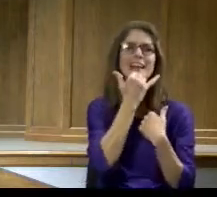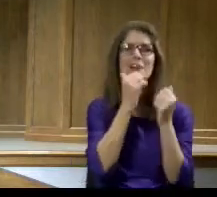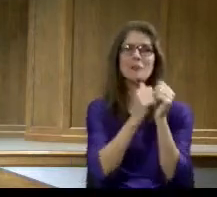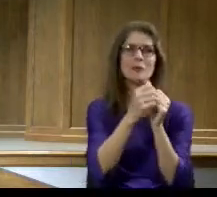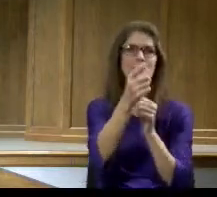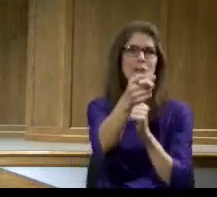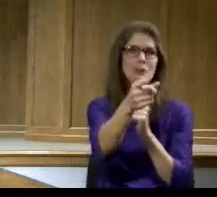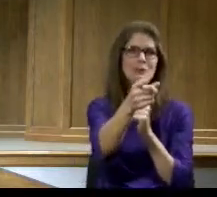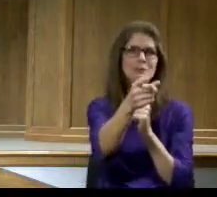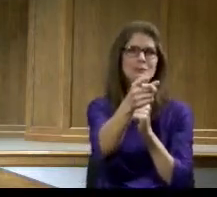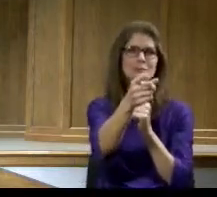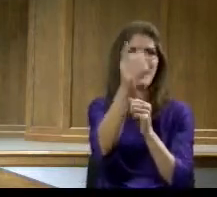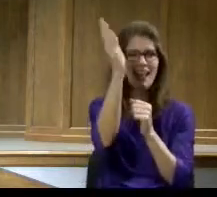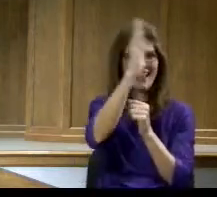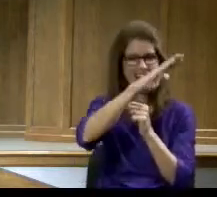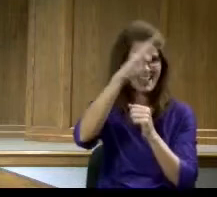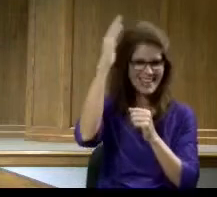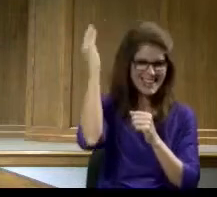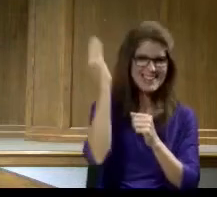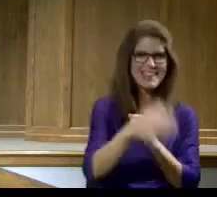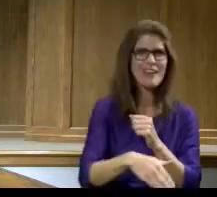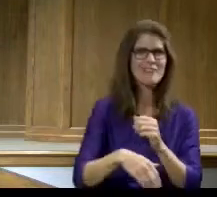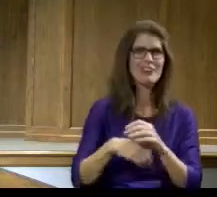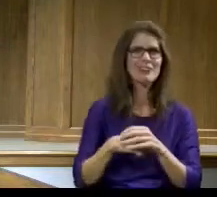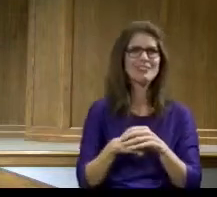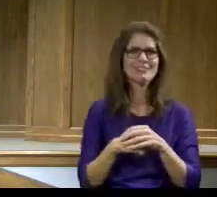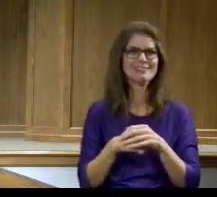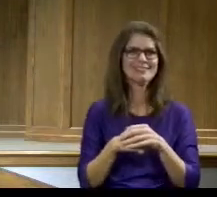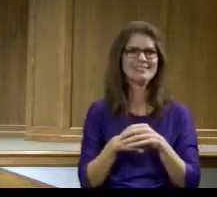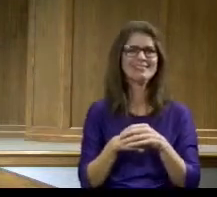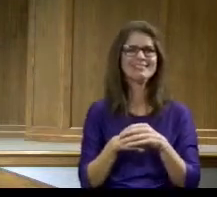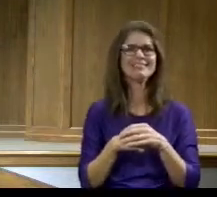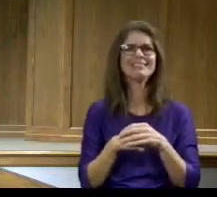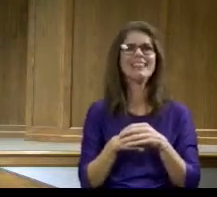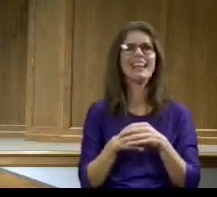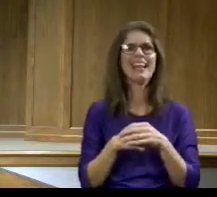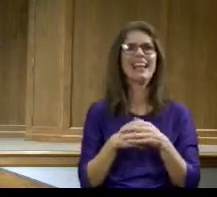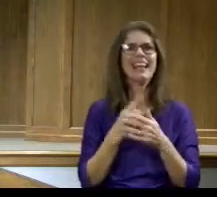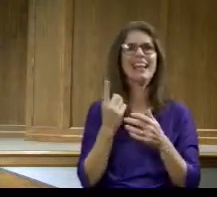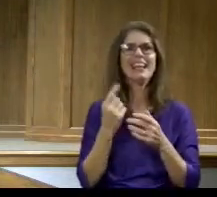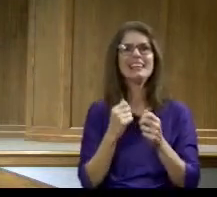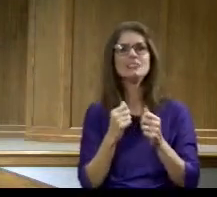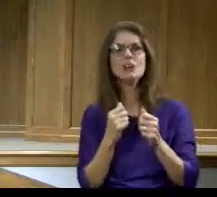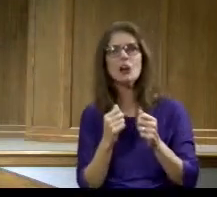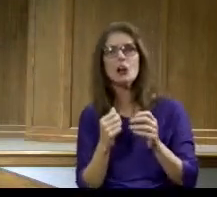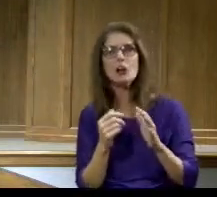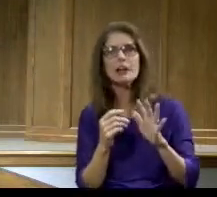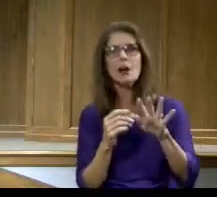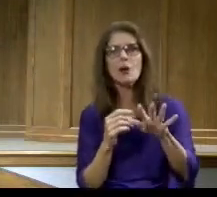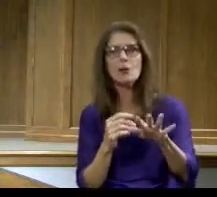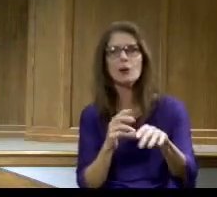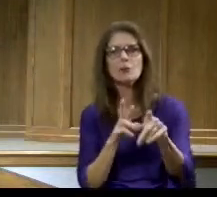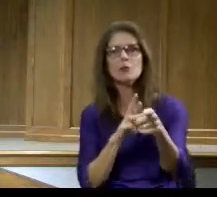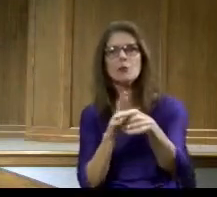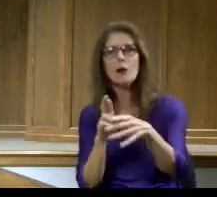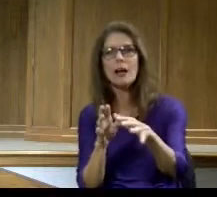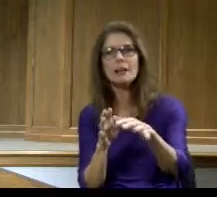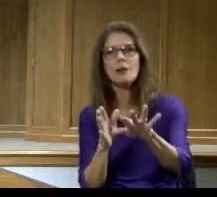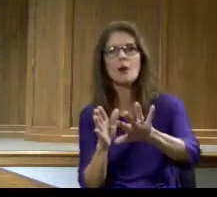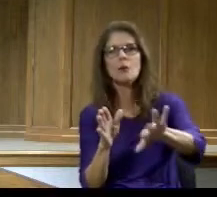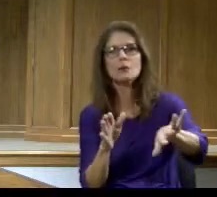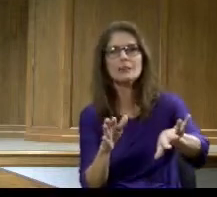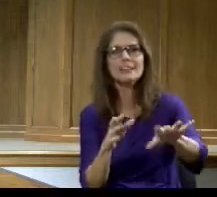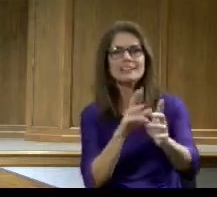Never. And in terms of His direction and His leading and His guiding, He is just right.